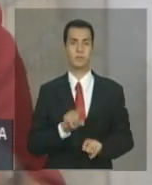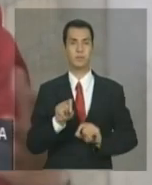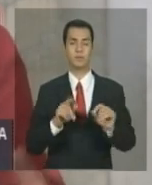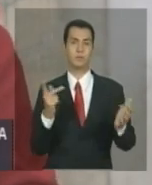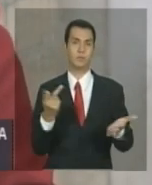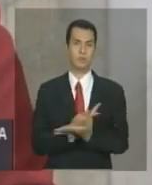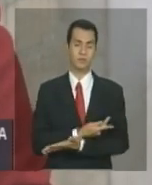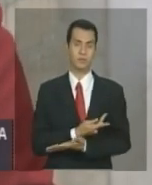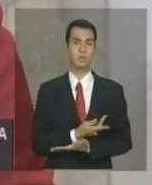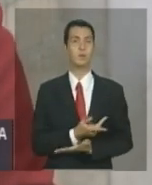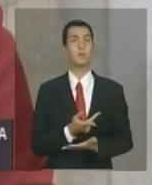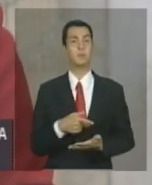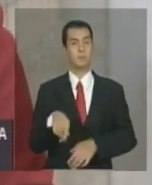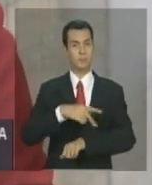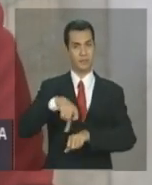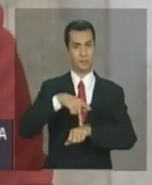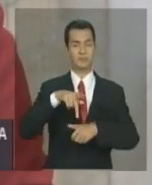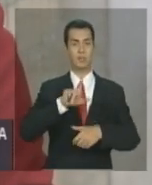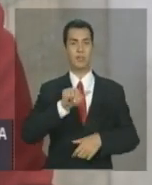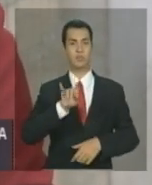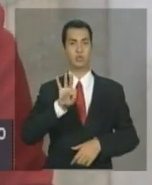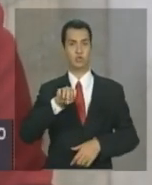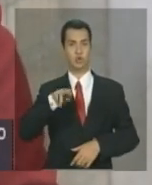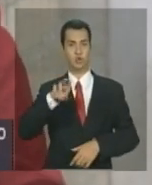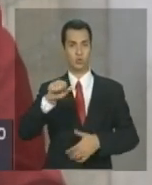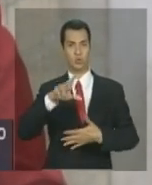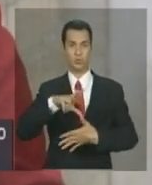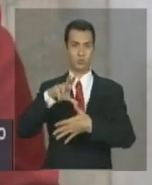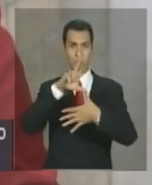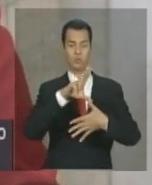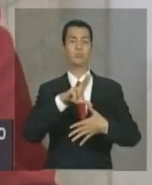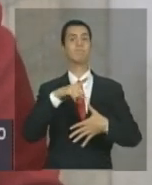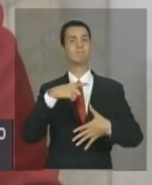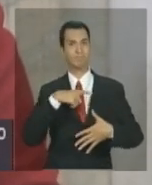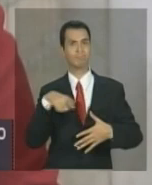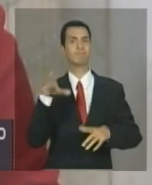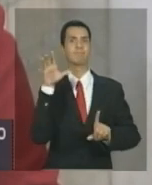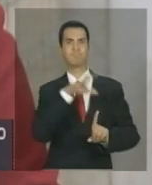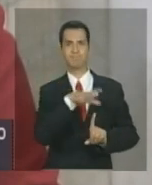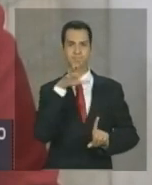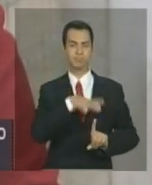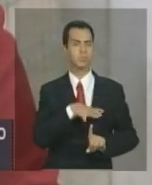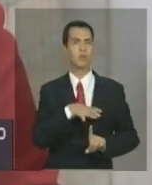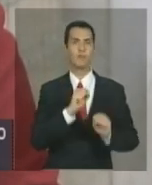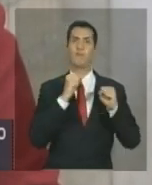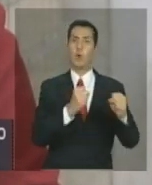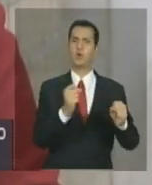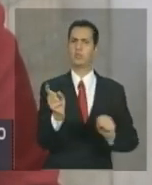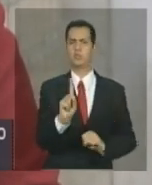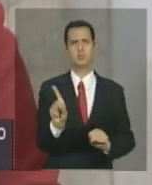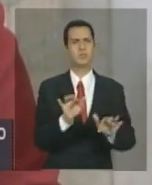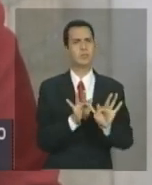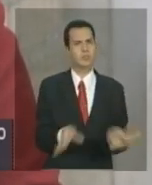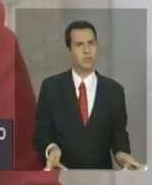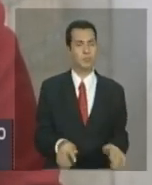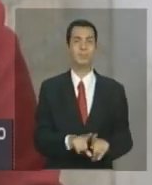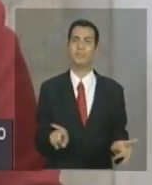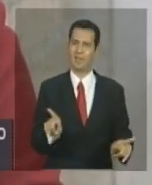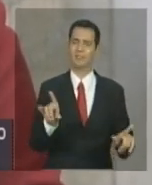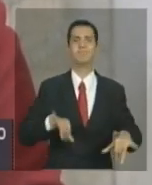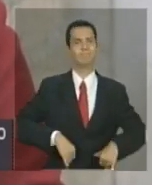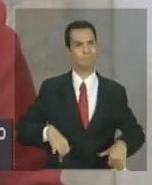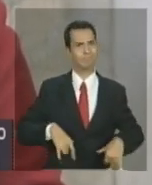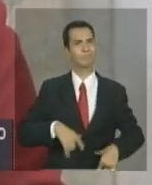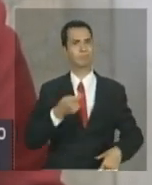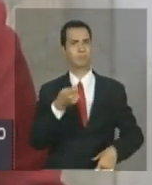países latino-americanos de uma forma menos intensa, mas atinge. But of course the crisis does affect Latin American countries, not as strongly